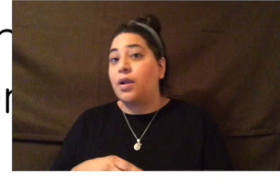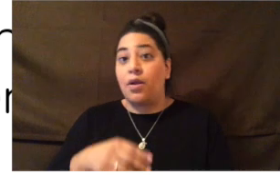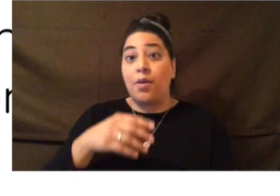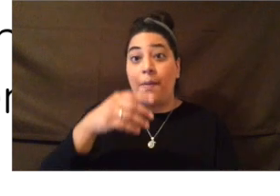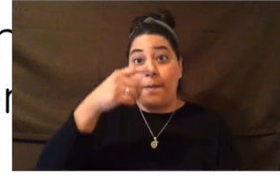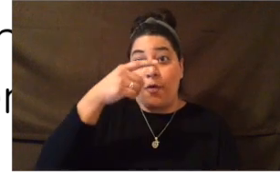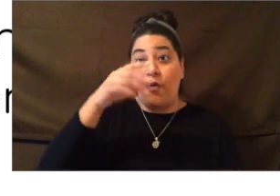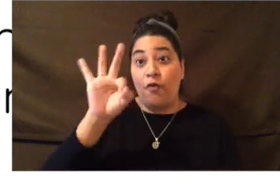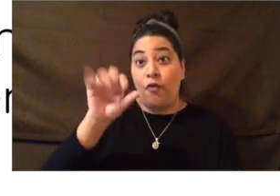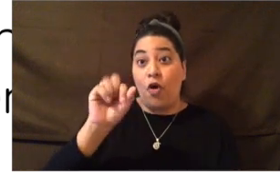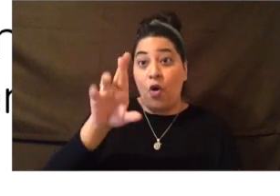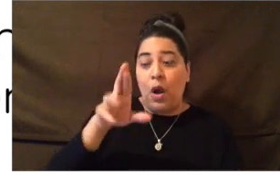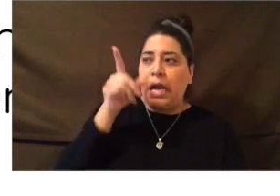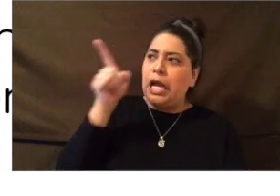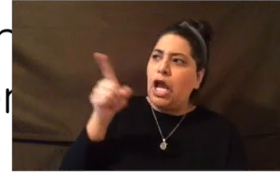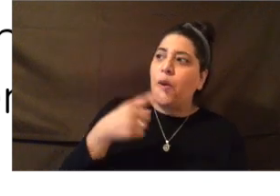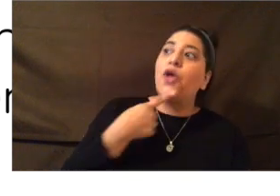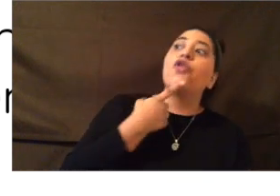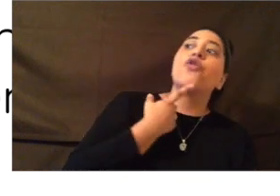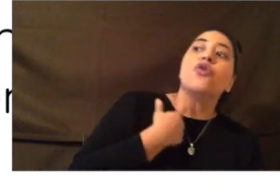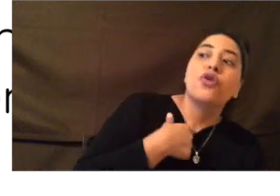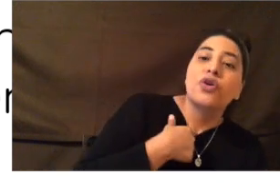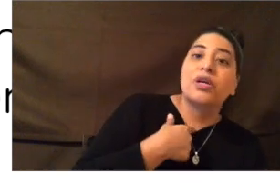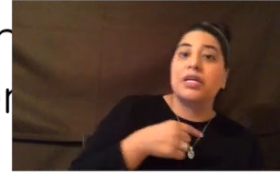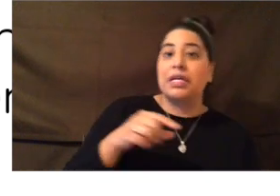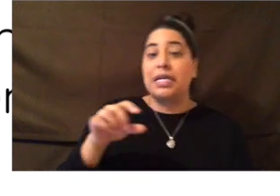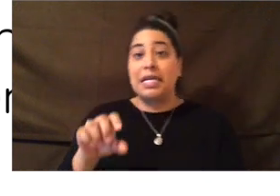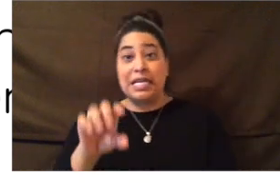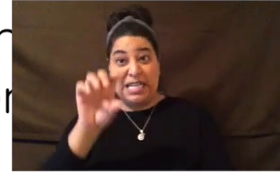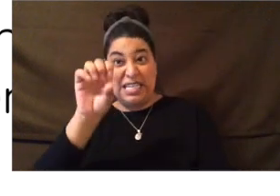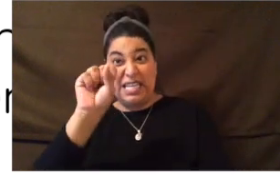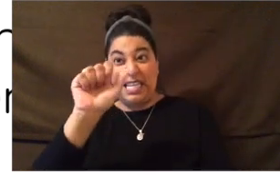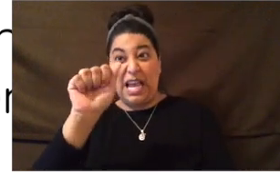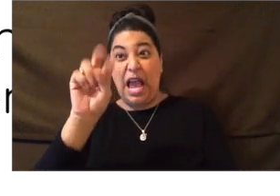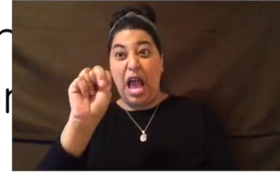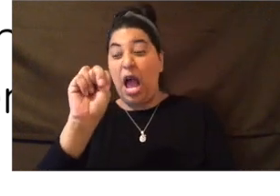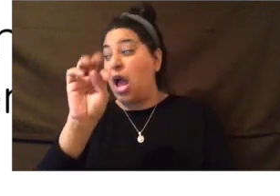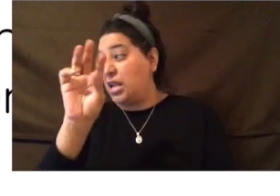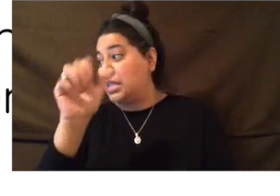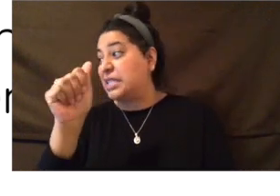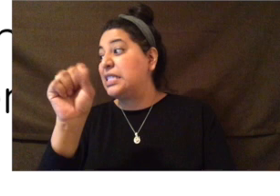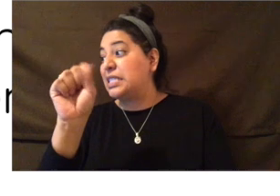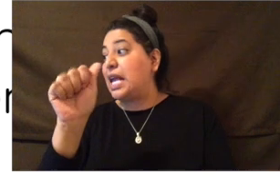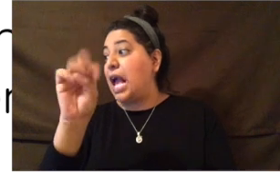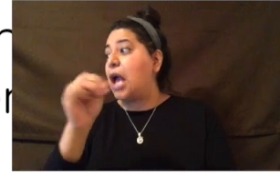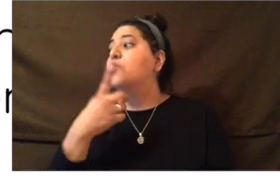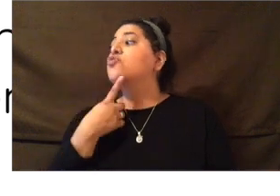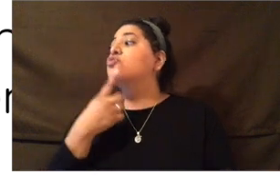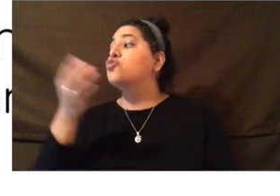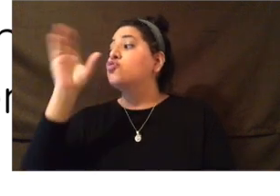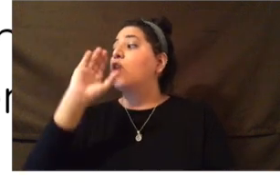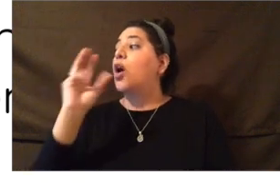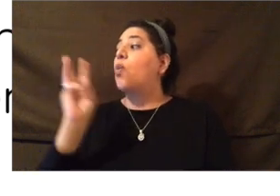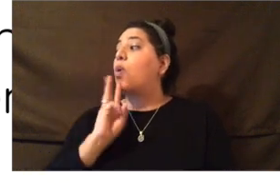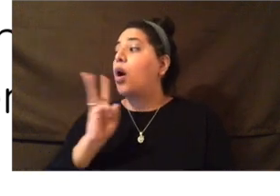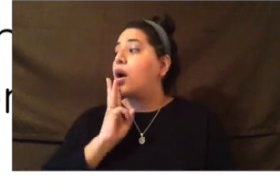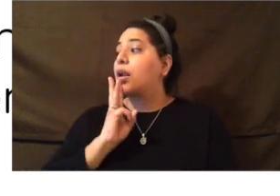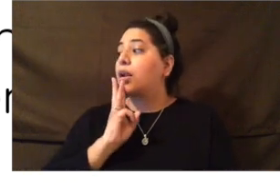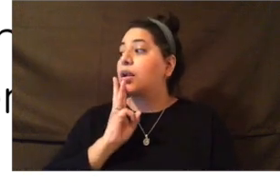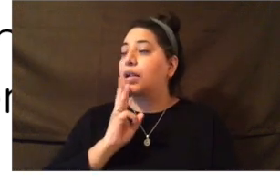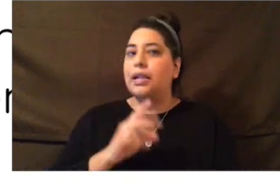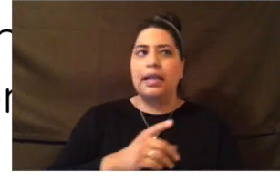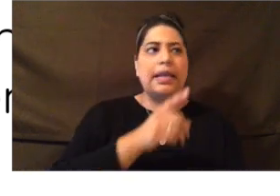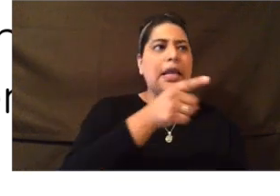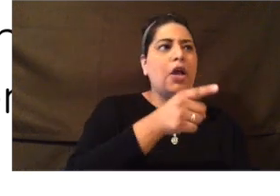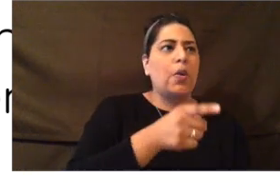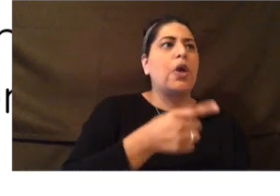for he was thirsty. So Sam drank some water is an independent clause. He was thirsty. That's an